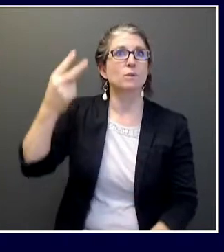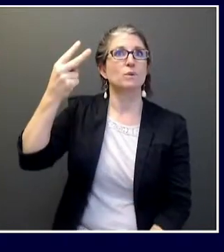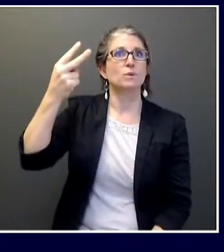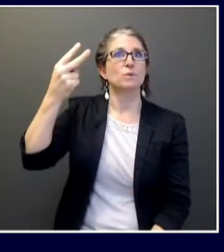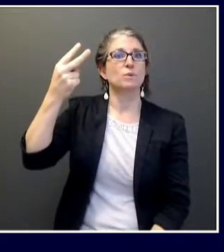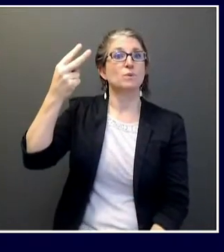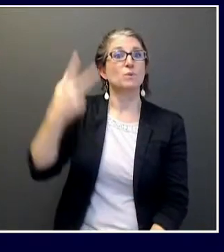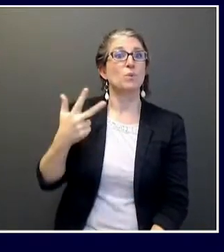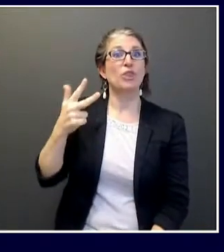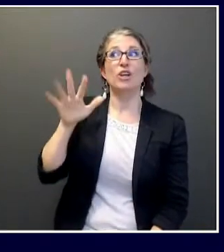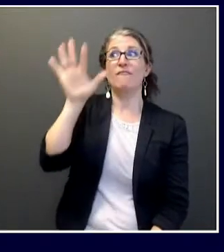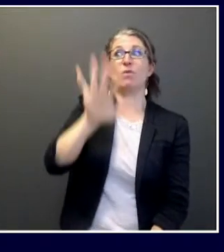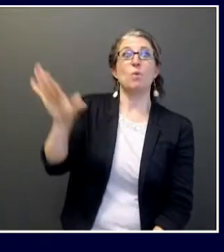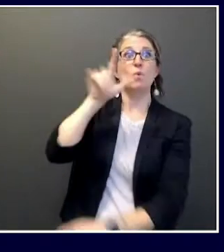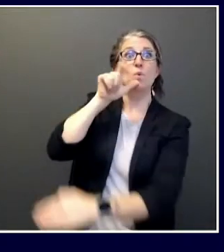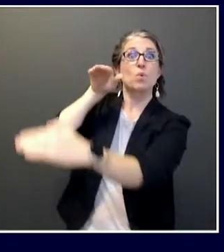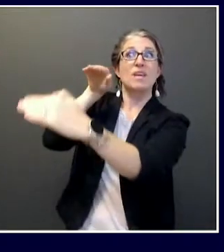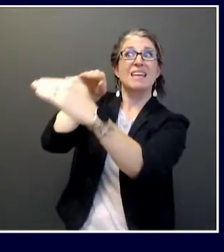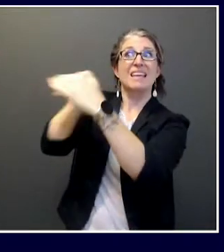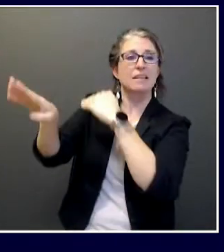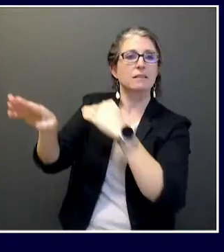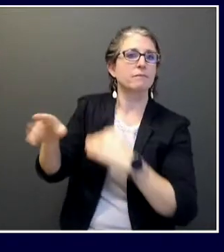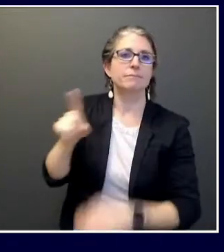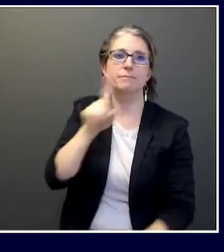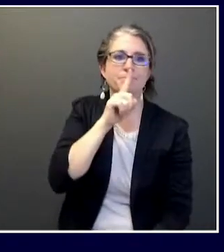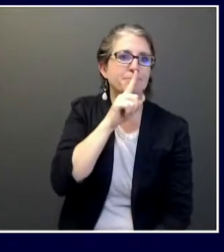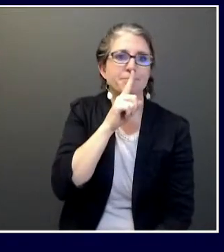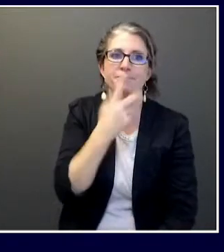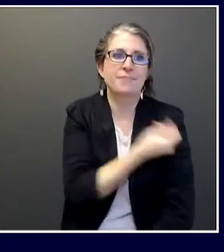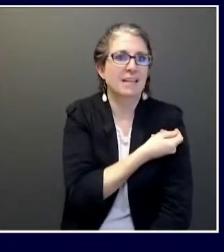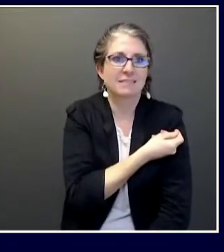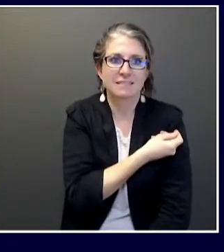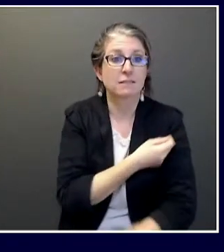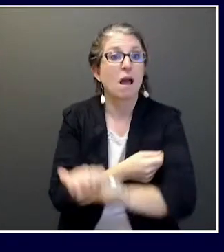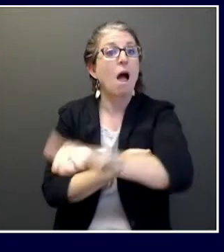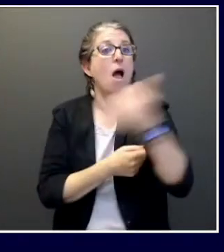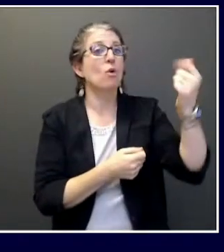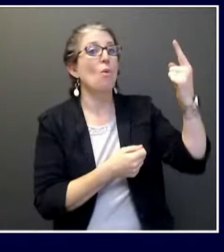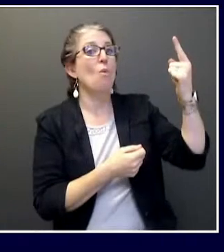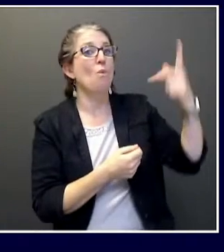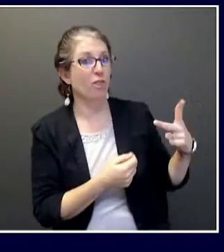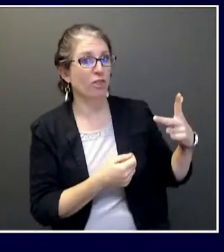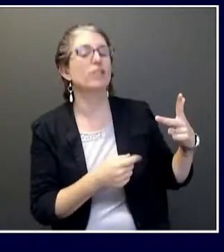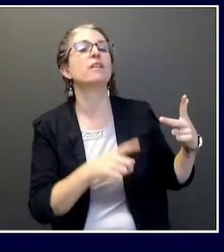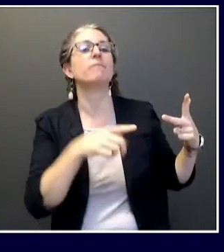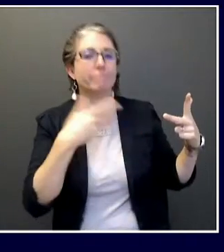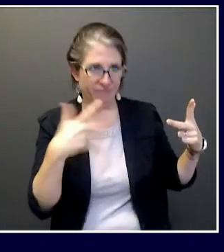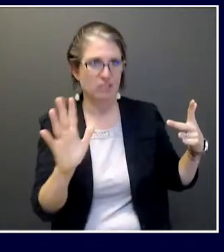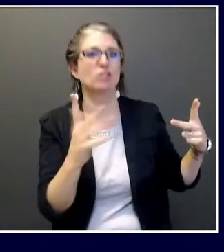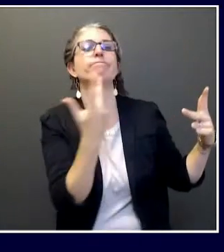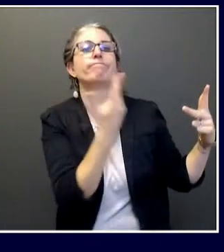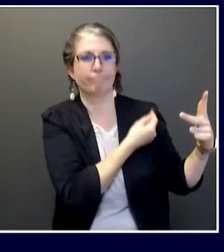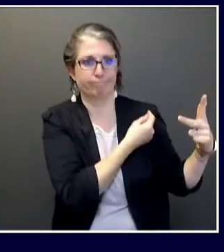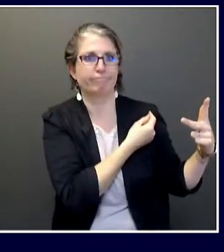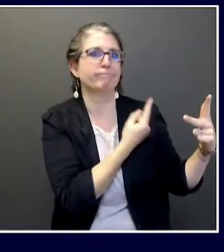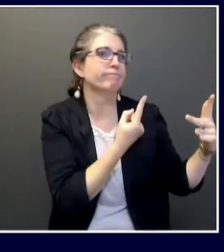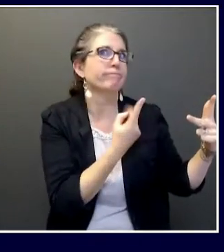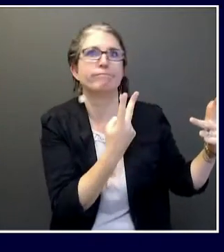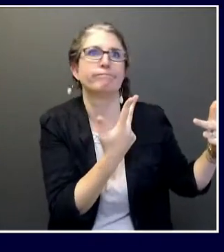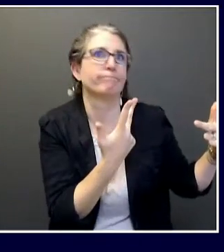just today released data indicating that nationwide, for all adults, the